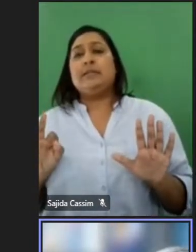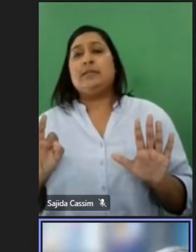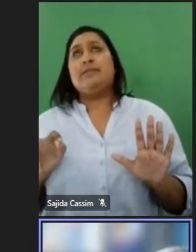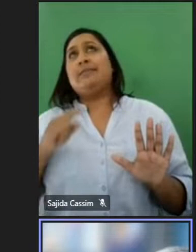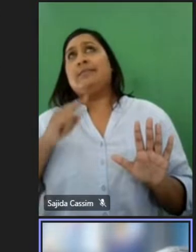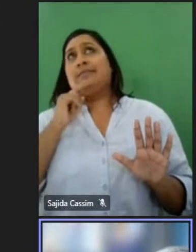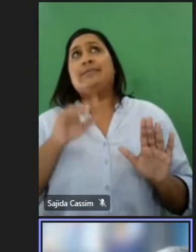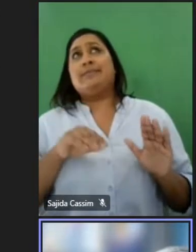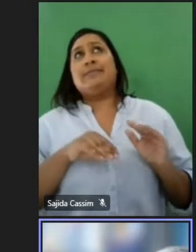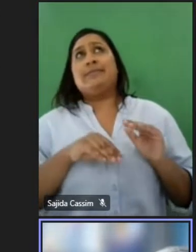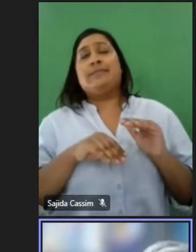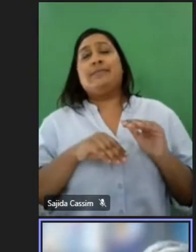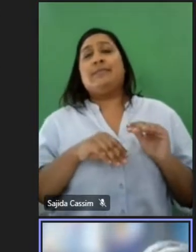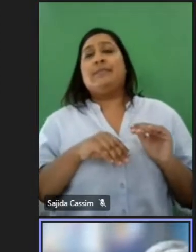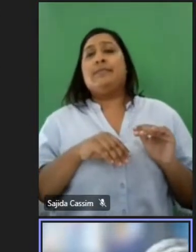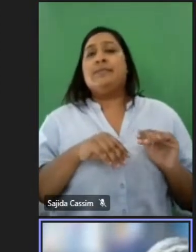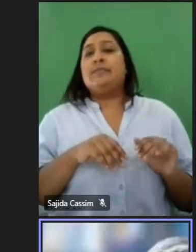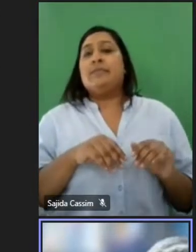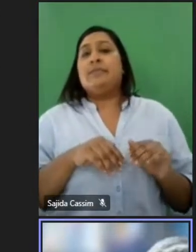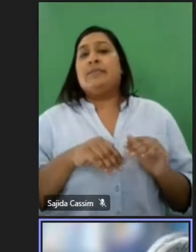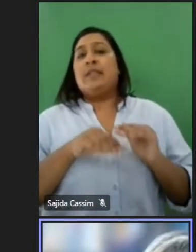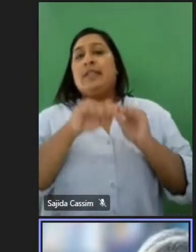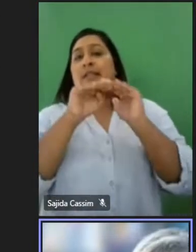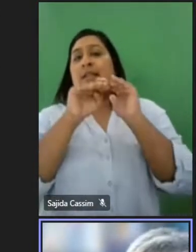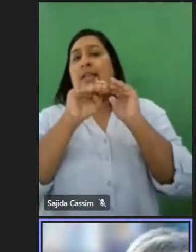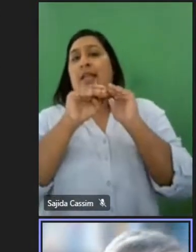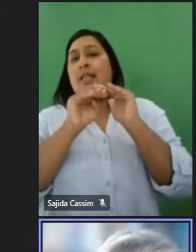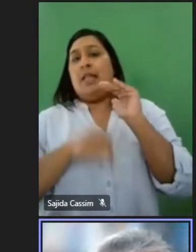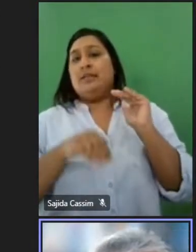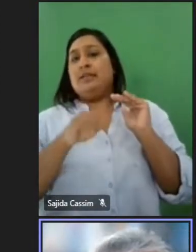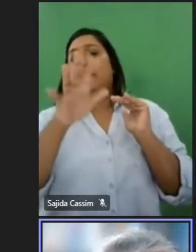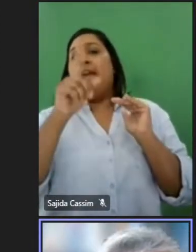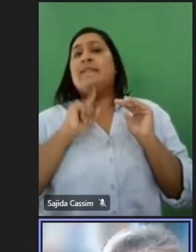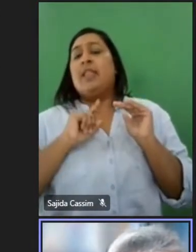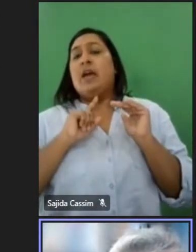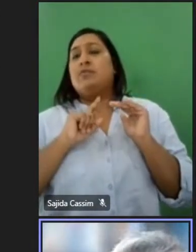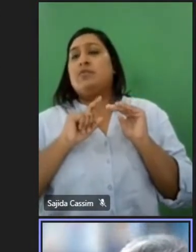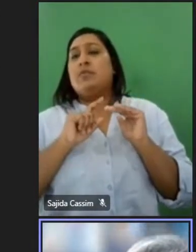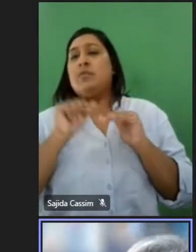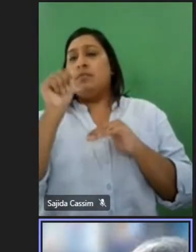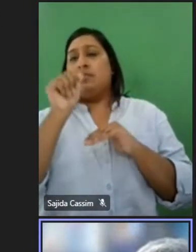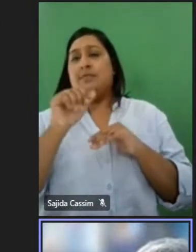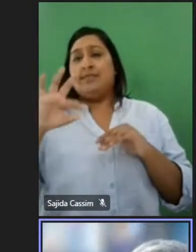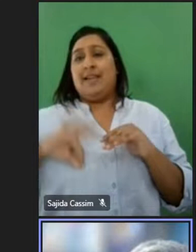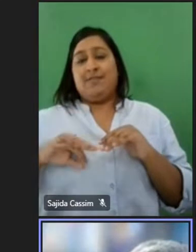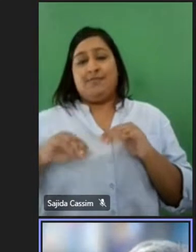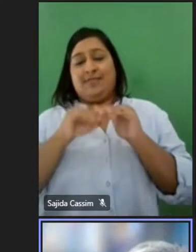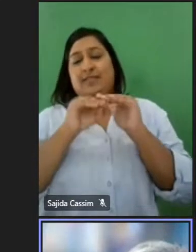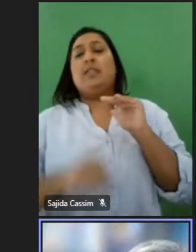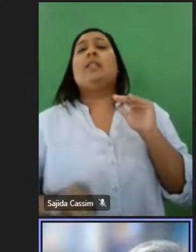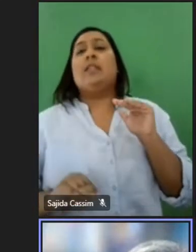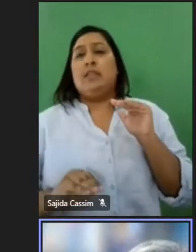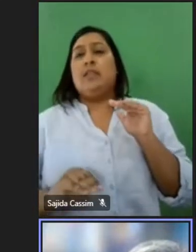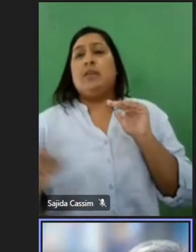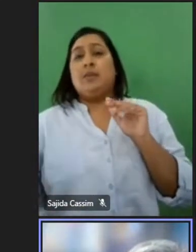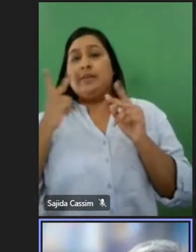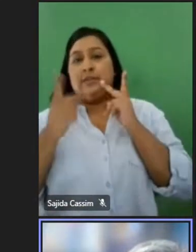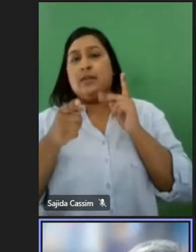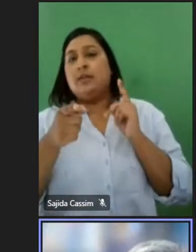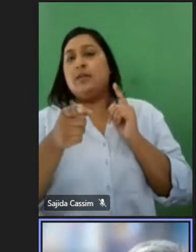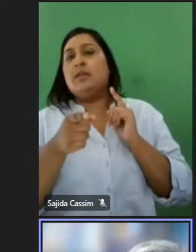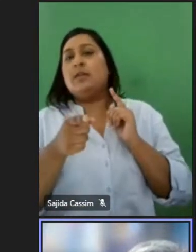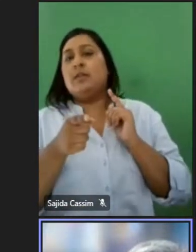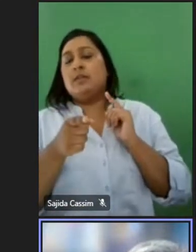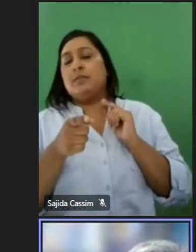than 561 rand per month and 5,000 rand a month. Okay, and you see that if you look towards